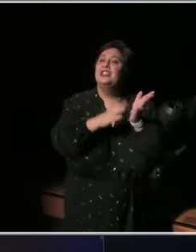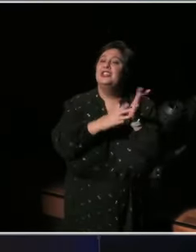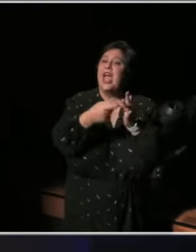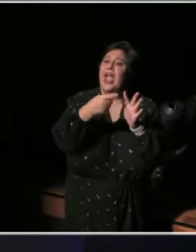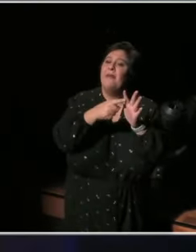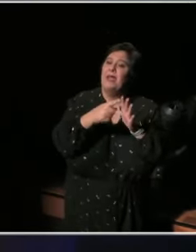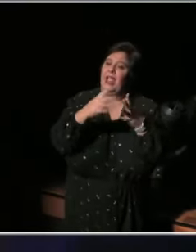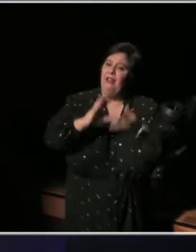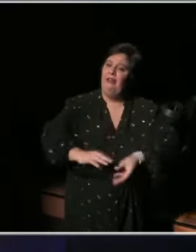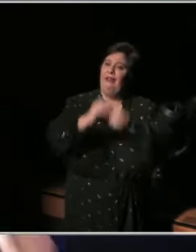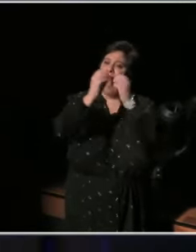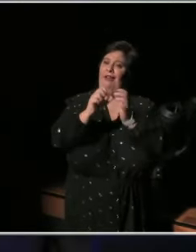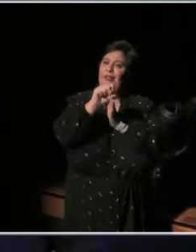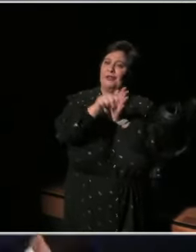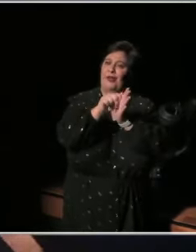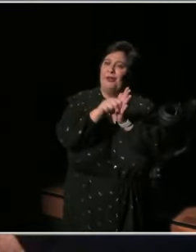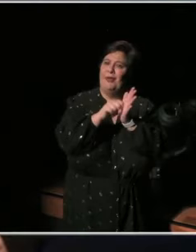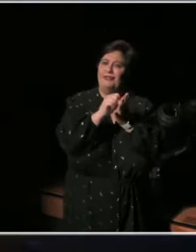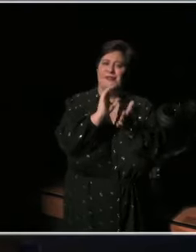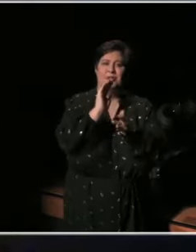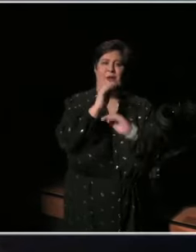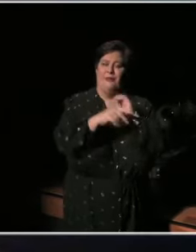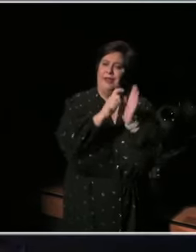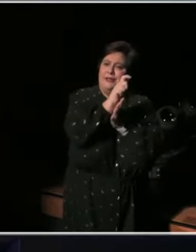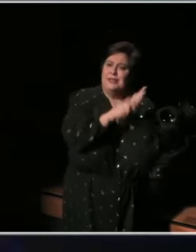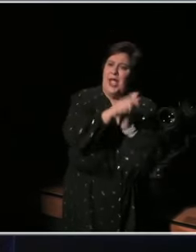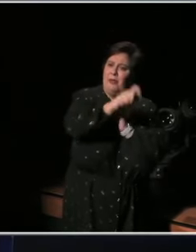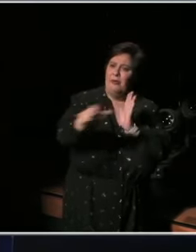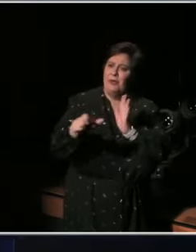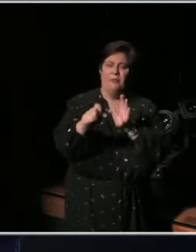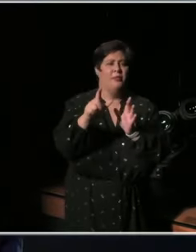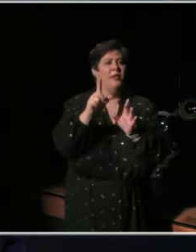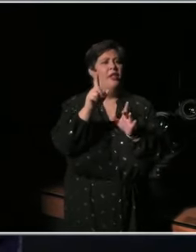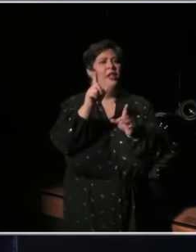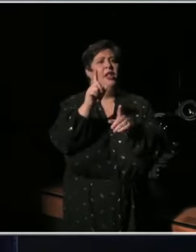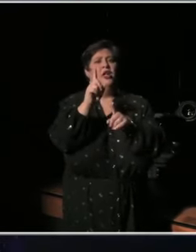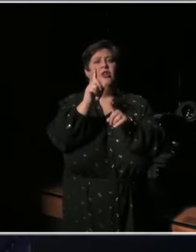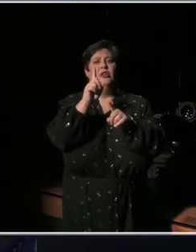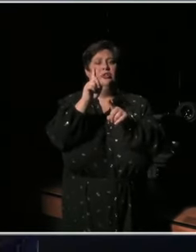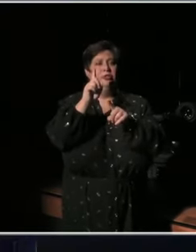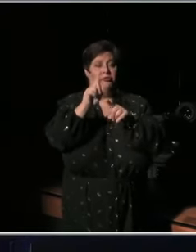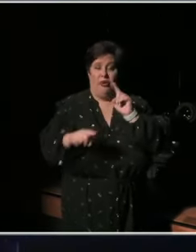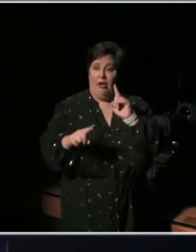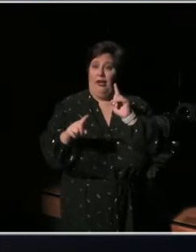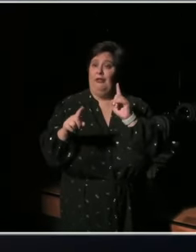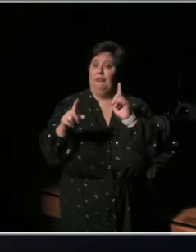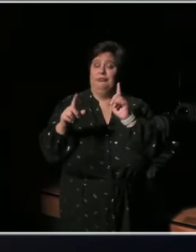Jamie made this documentary about disabled people triumphing with their adversities